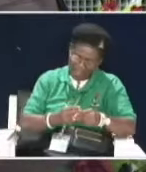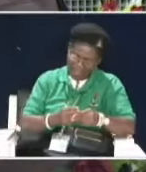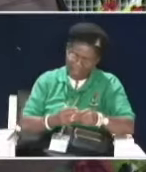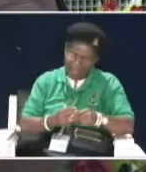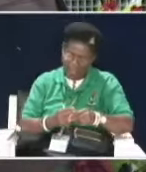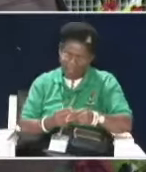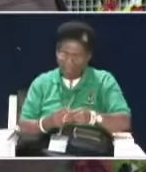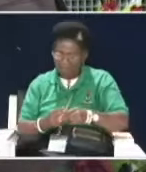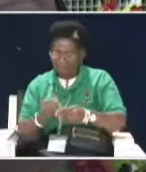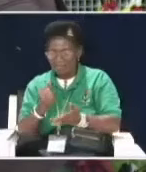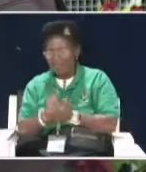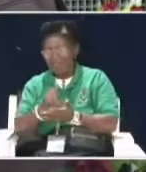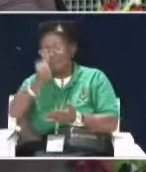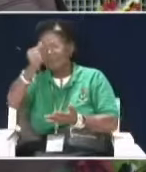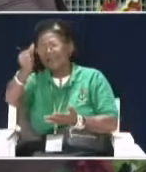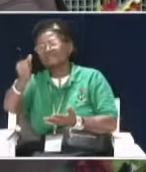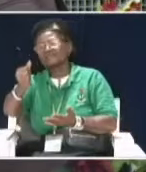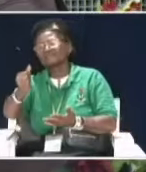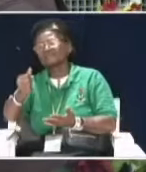name.